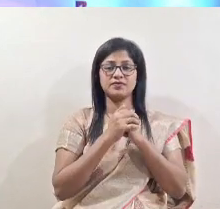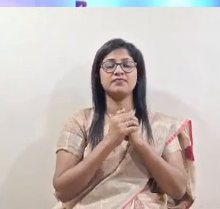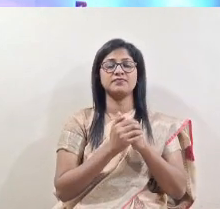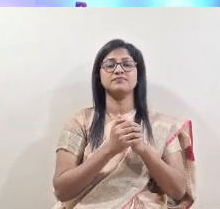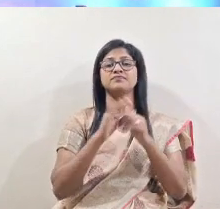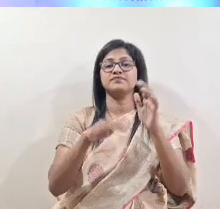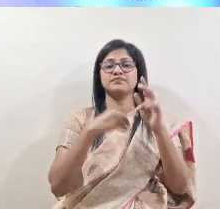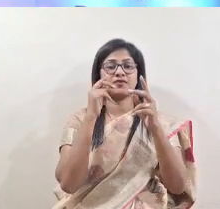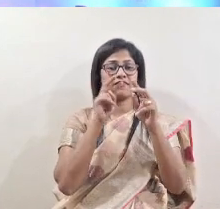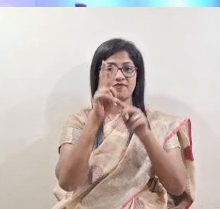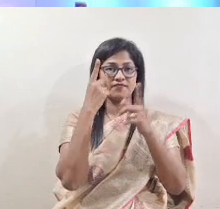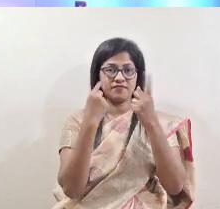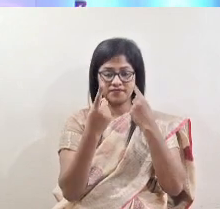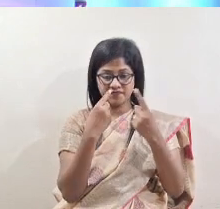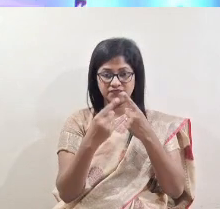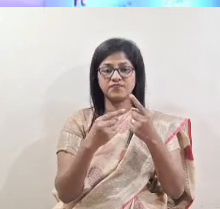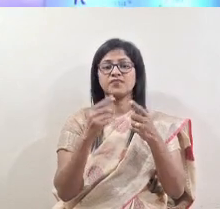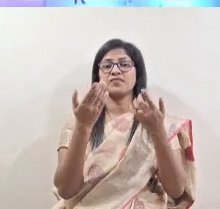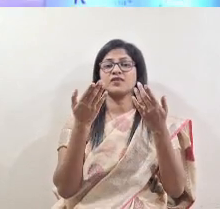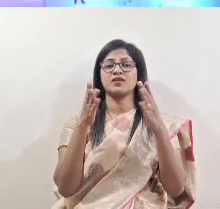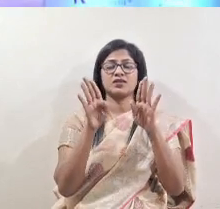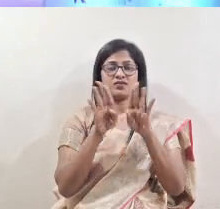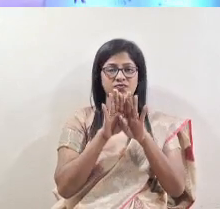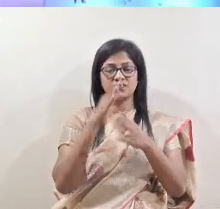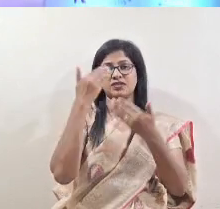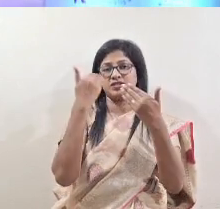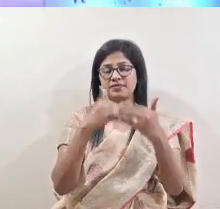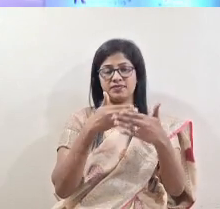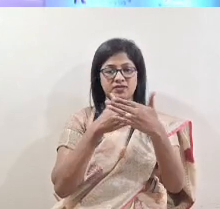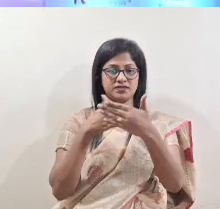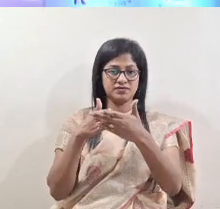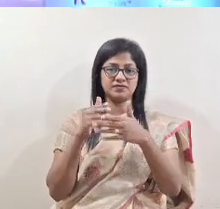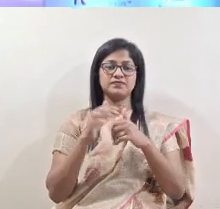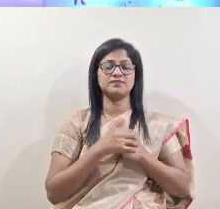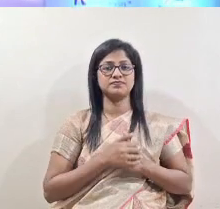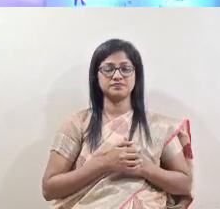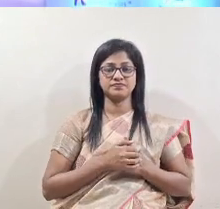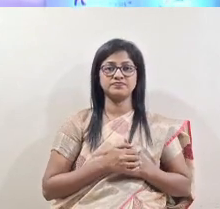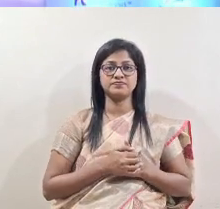model, then validation, conclusion, and limitations.